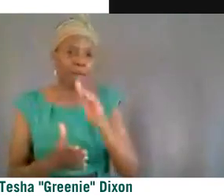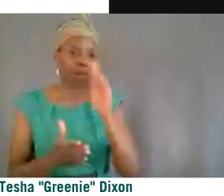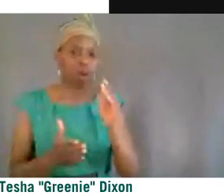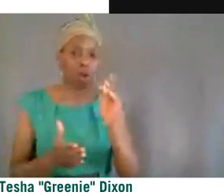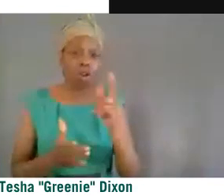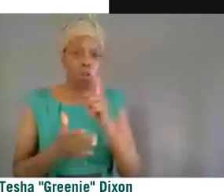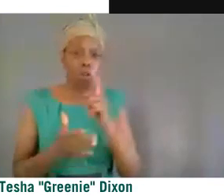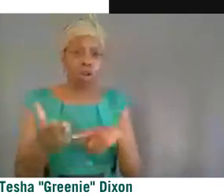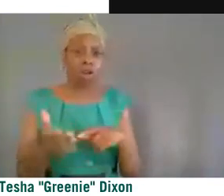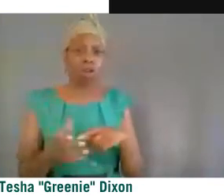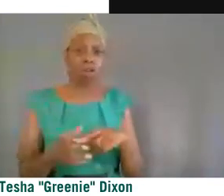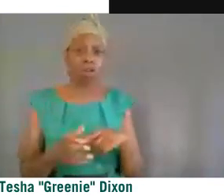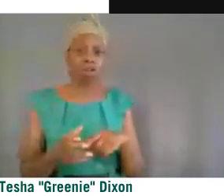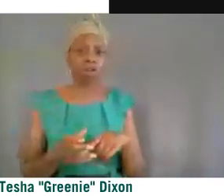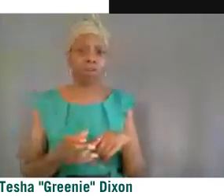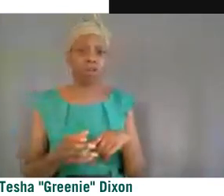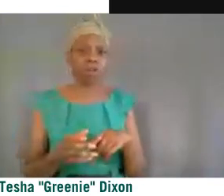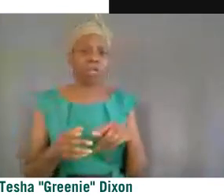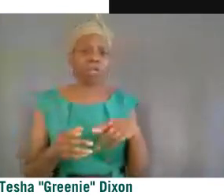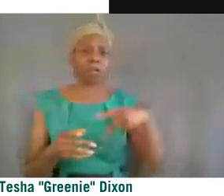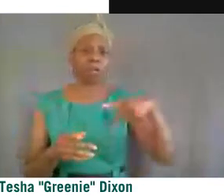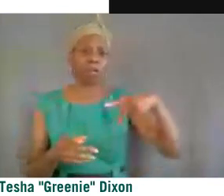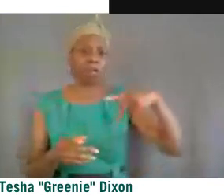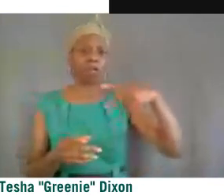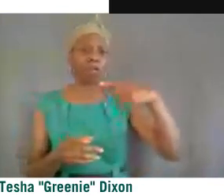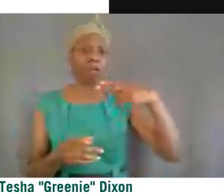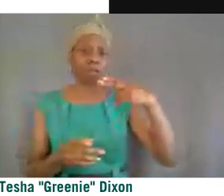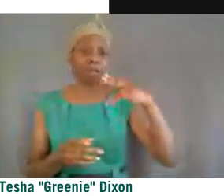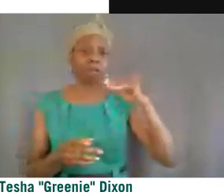the world of physical medicine and rehabilitation.